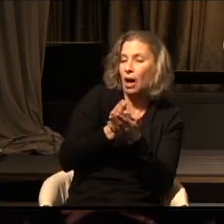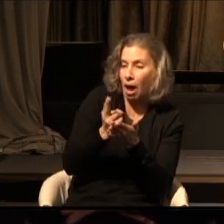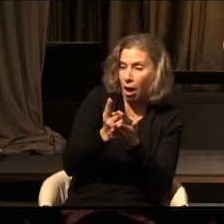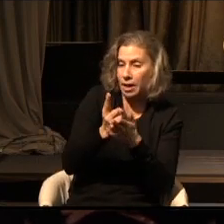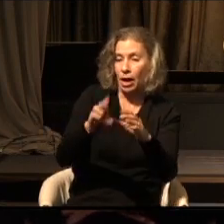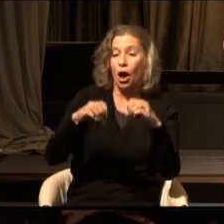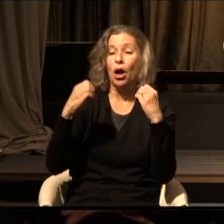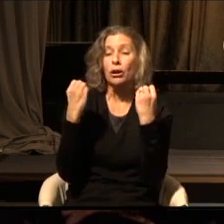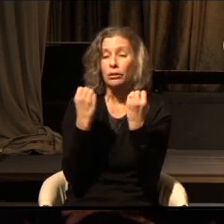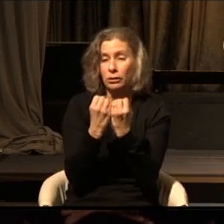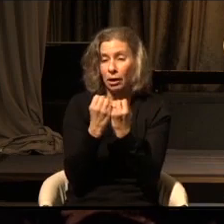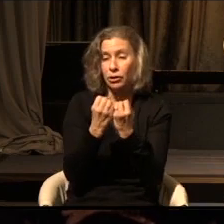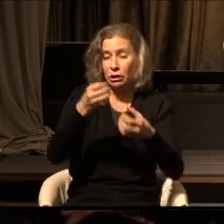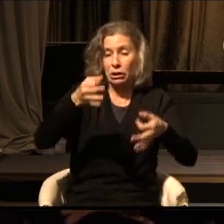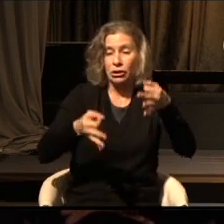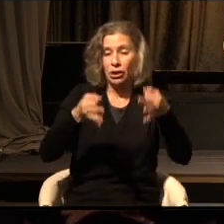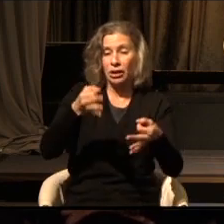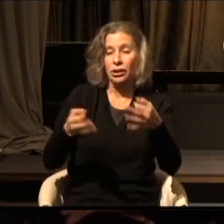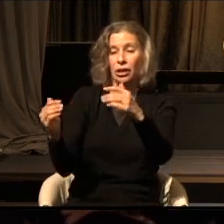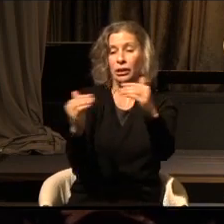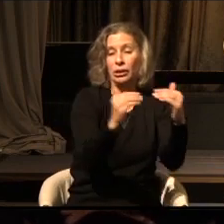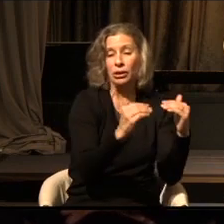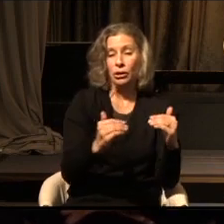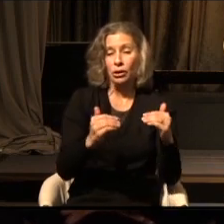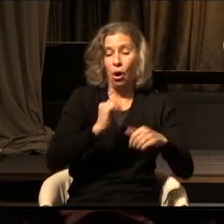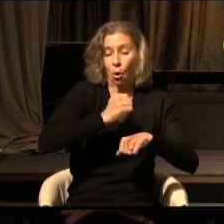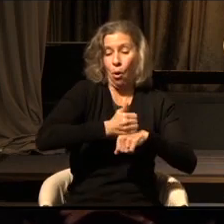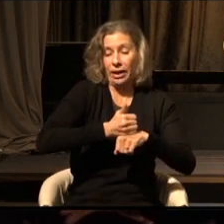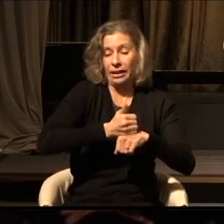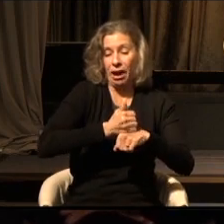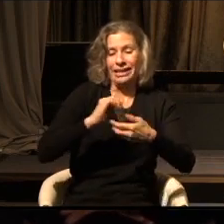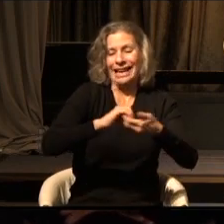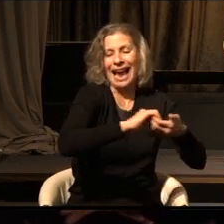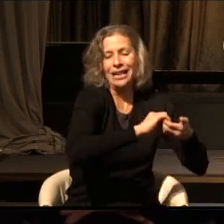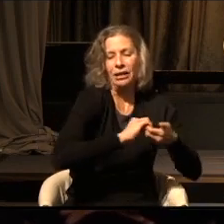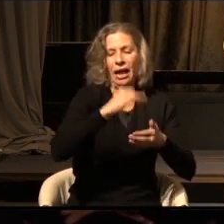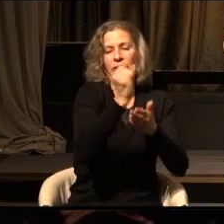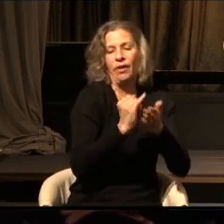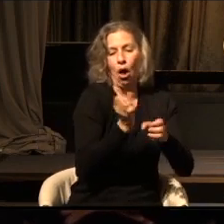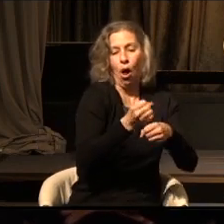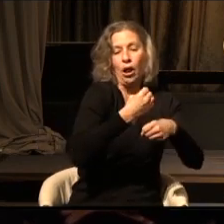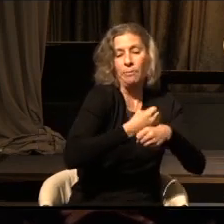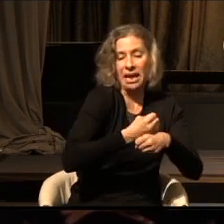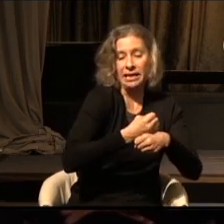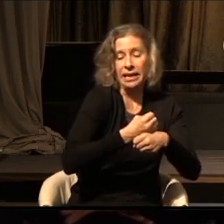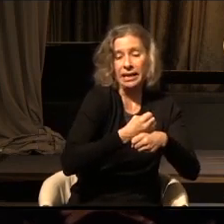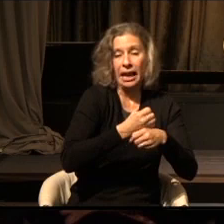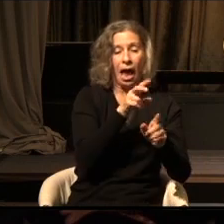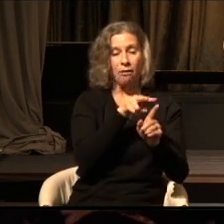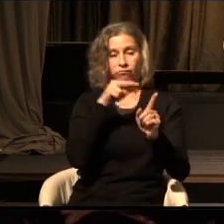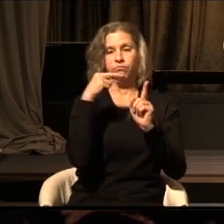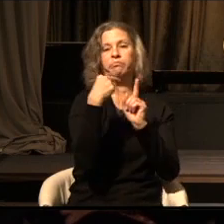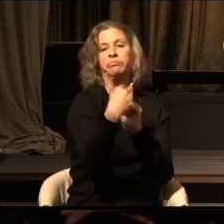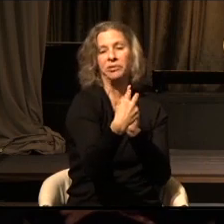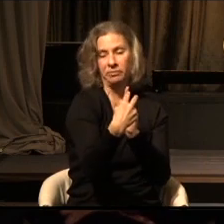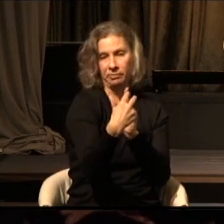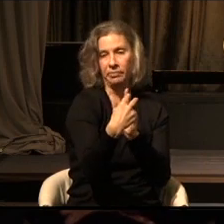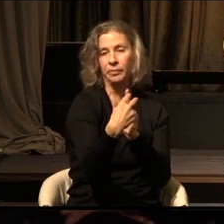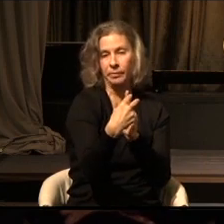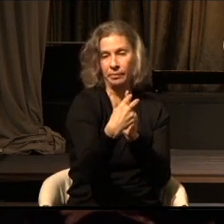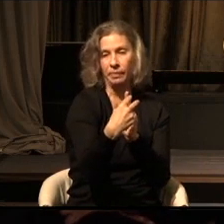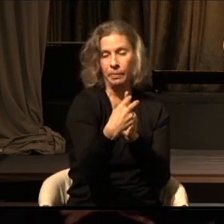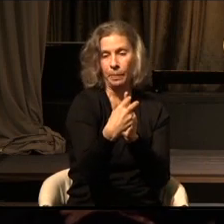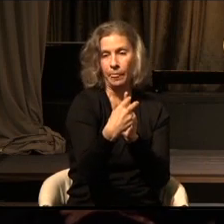and collaborative art making. And I used that to shift the lens in the conversations inside of my fellowship